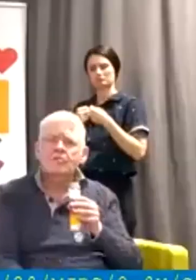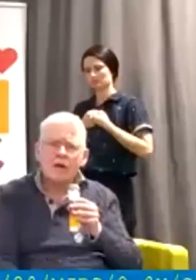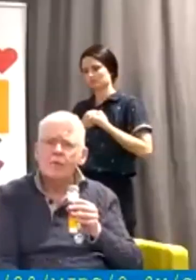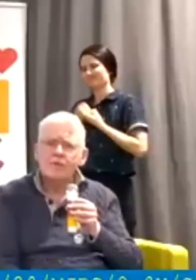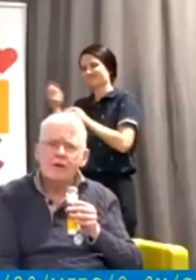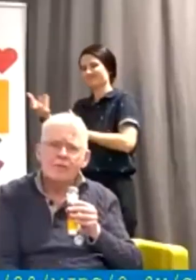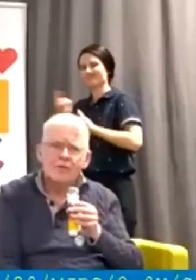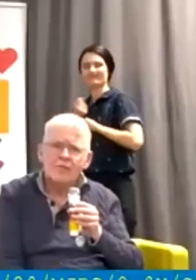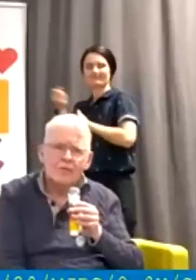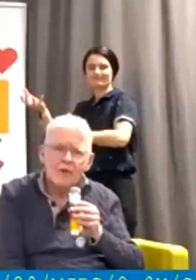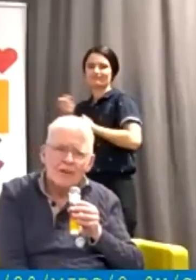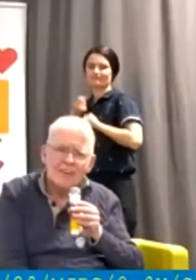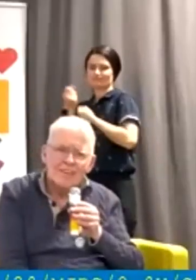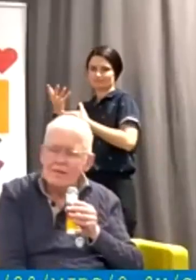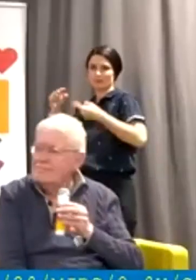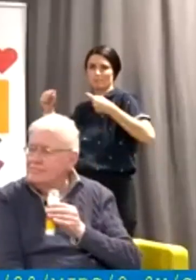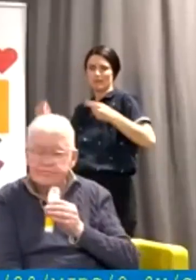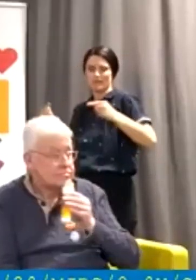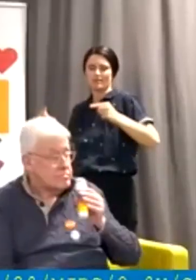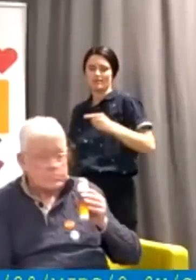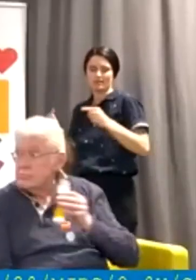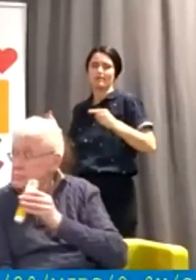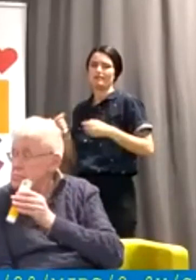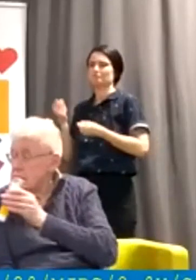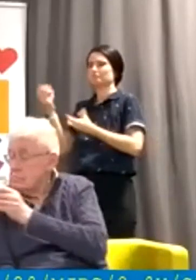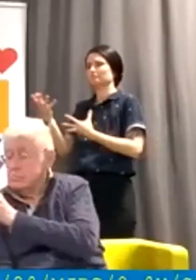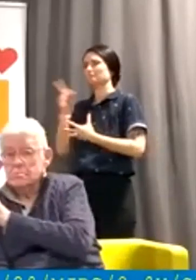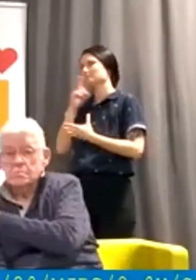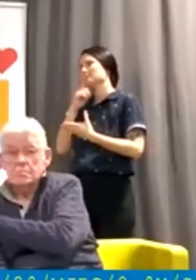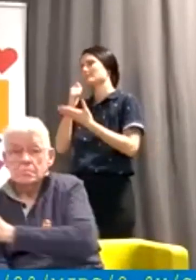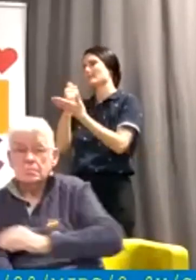is incredibly therapeutic, for me at least.